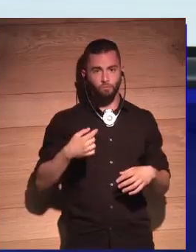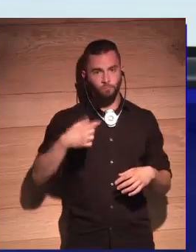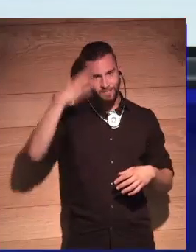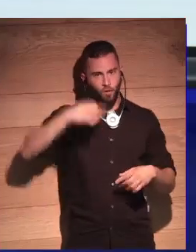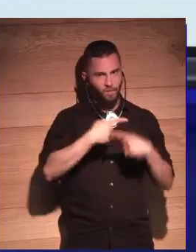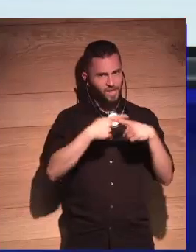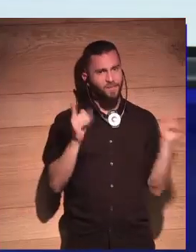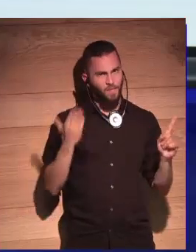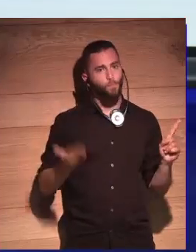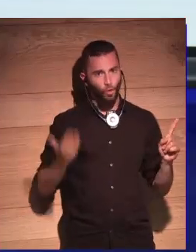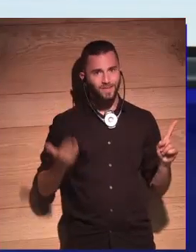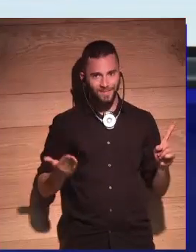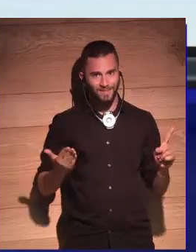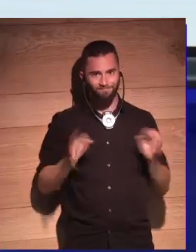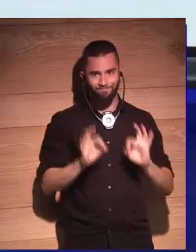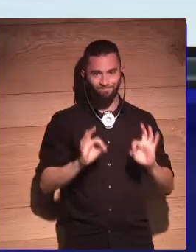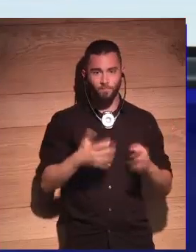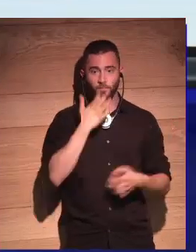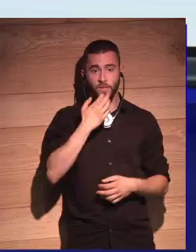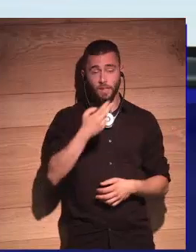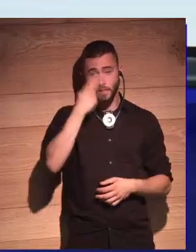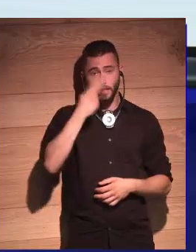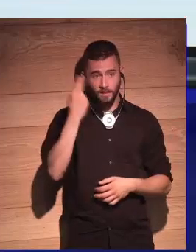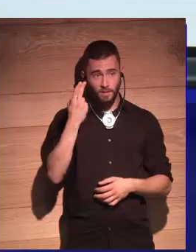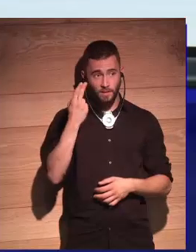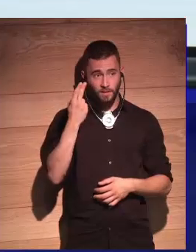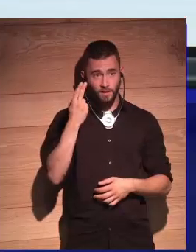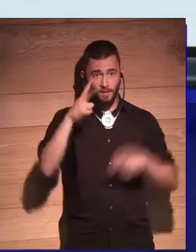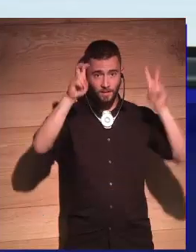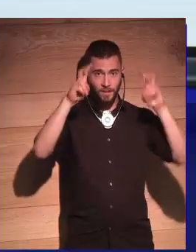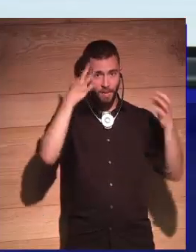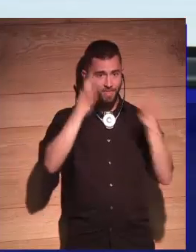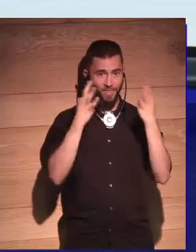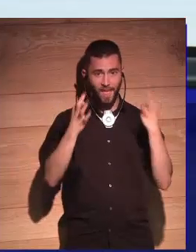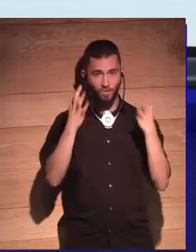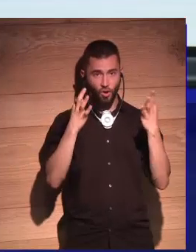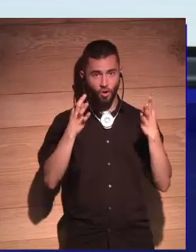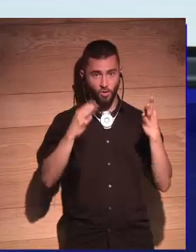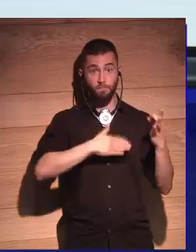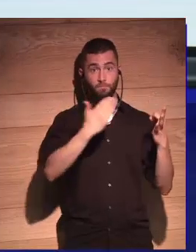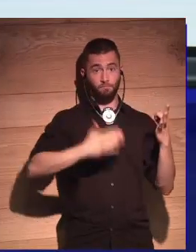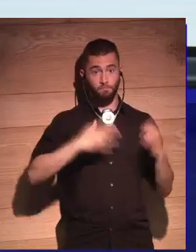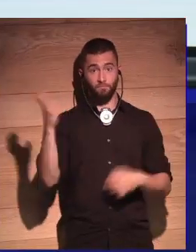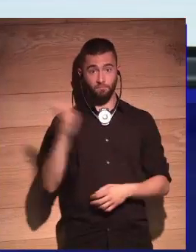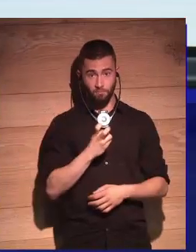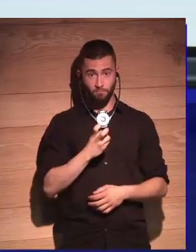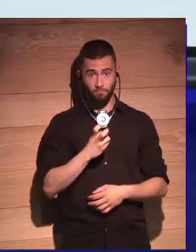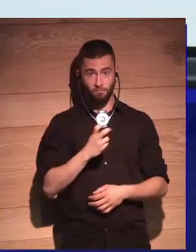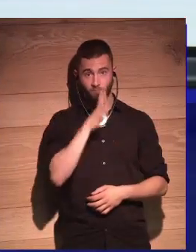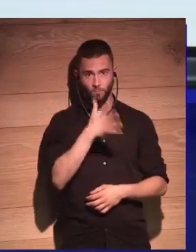If you're interested in the data ethics of this, please come to my workshop tomorrow, because we will explore this in full